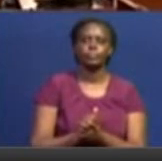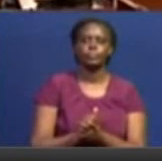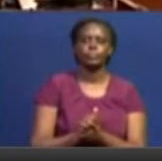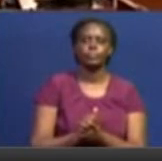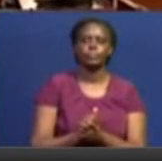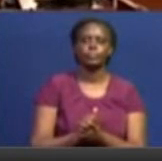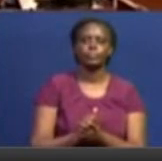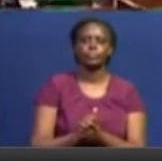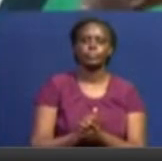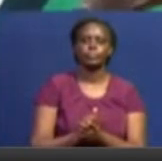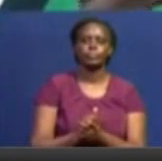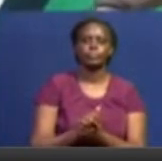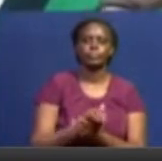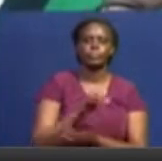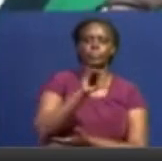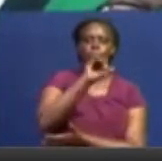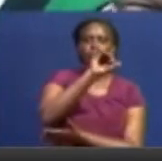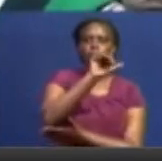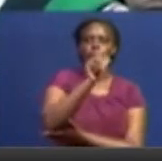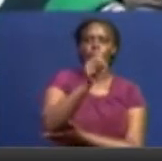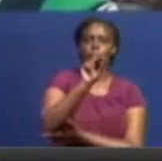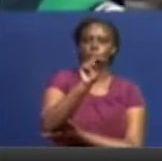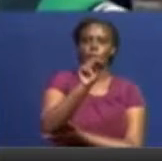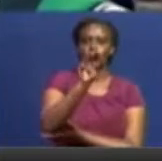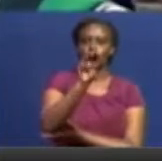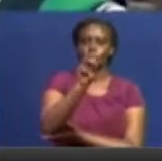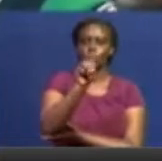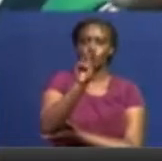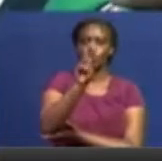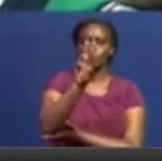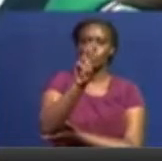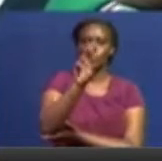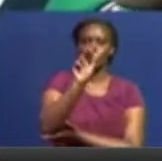Tongaren John Murumba Chikati.